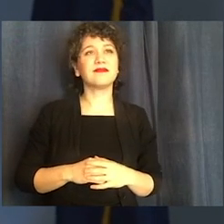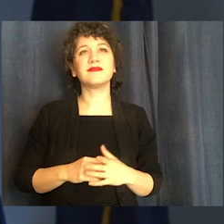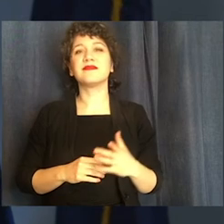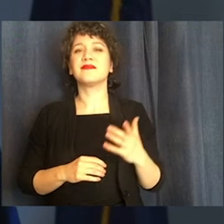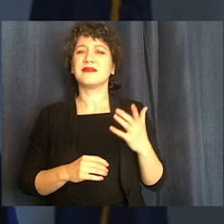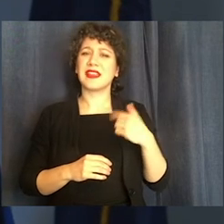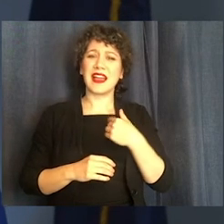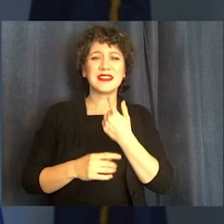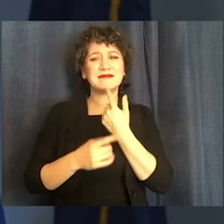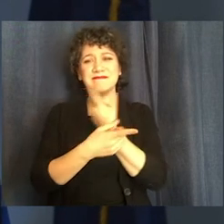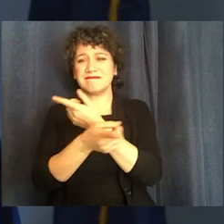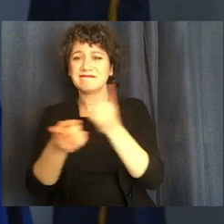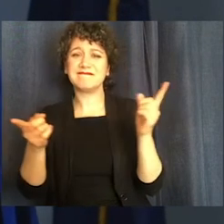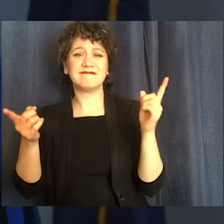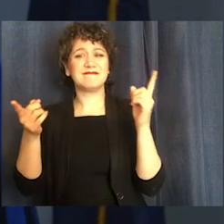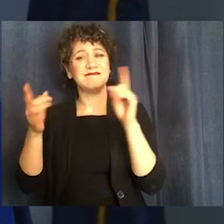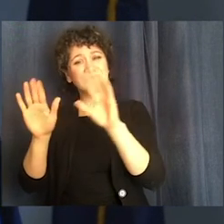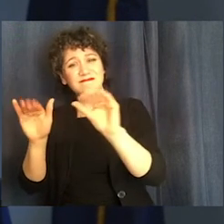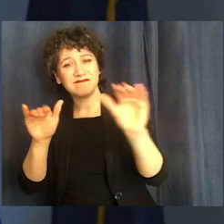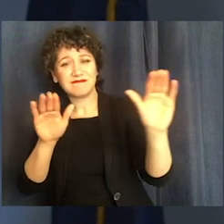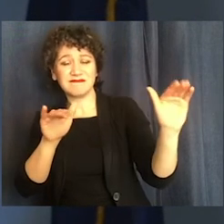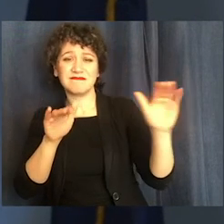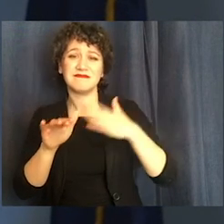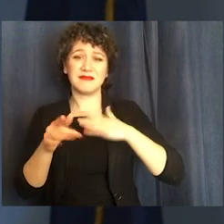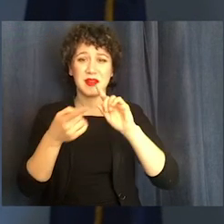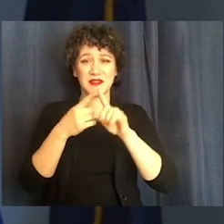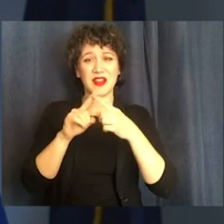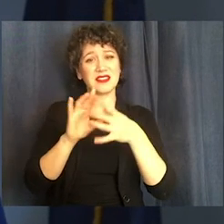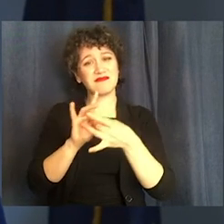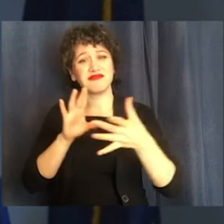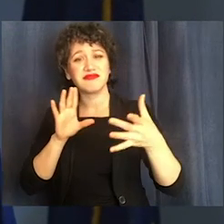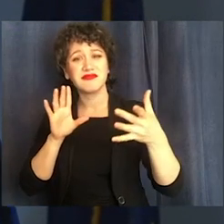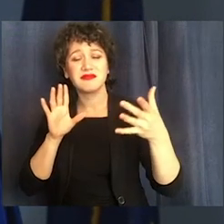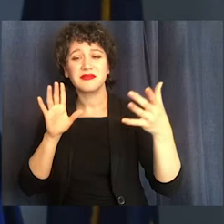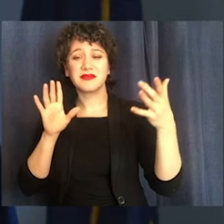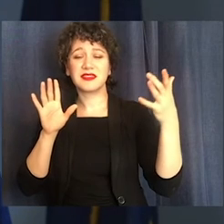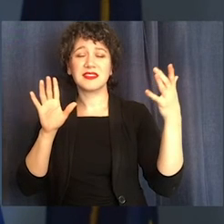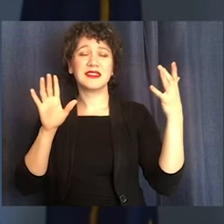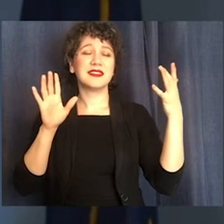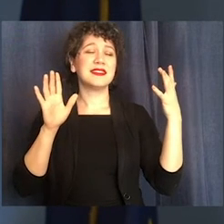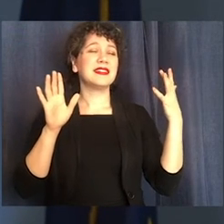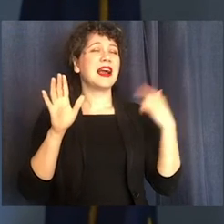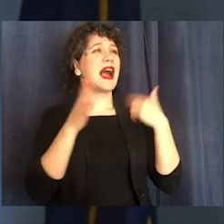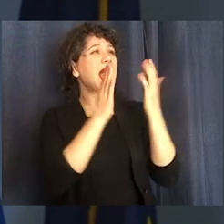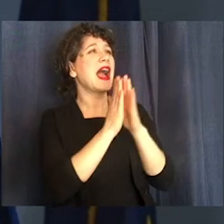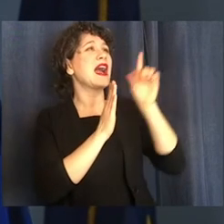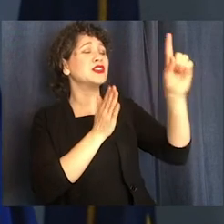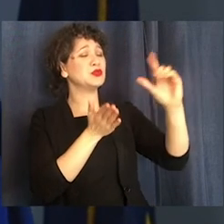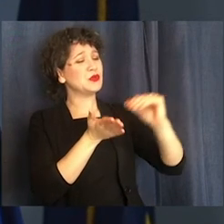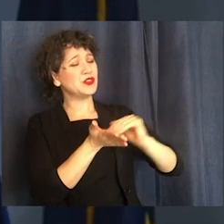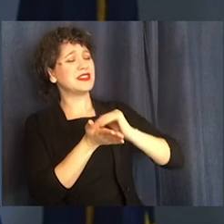to forgive me for my sins. Oh, would you please? I'm more